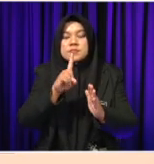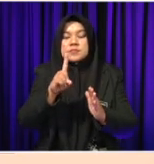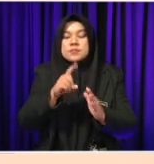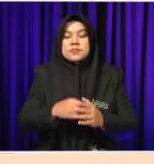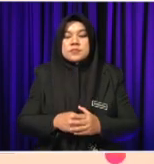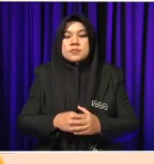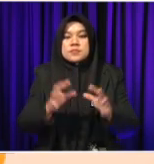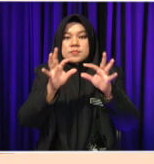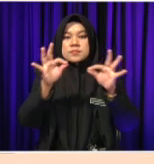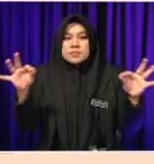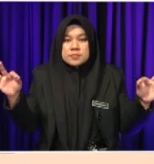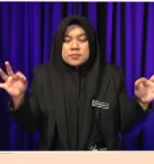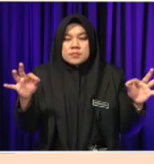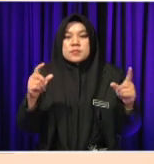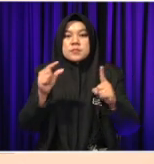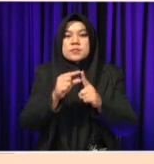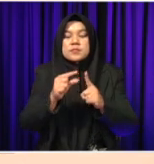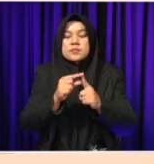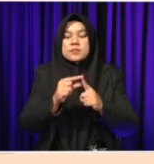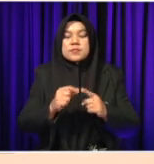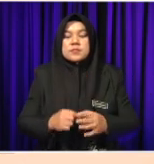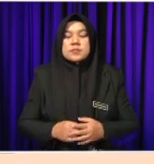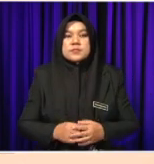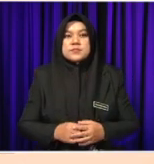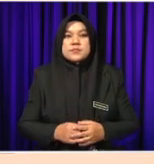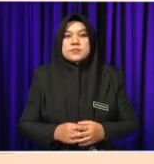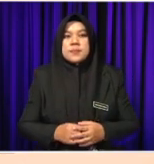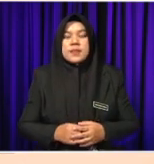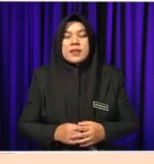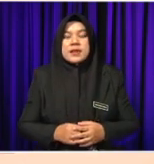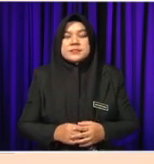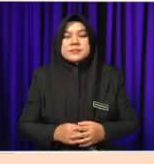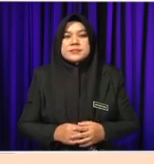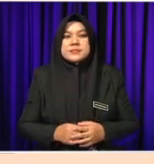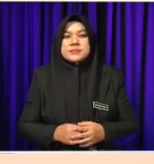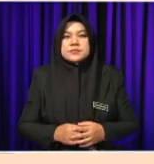which line and give me the words, Mia. Over to you, Mia.